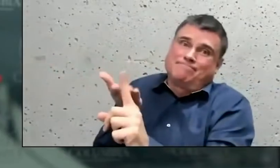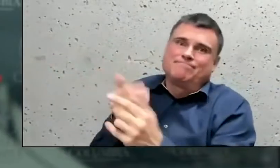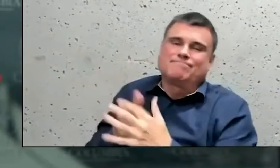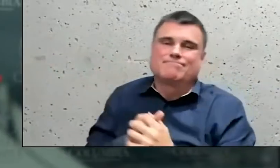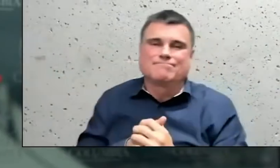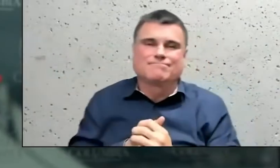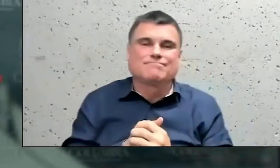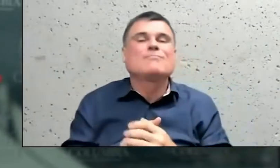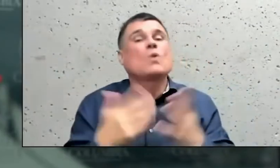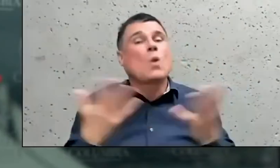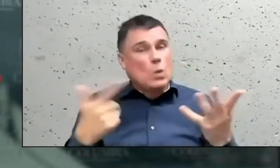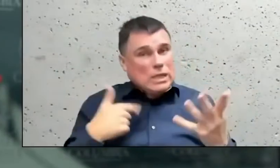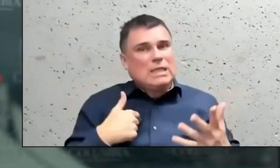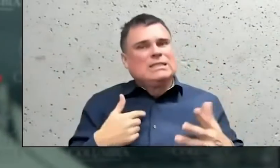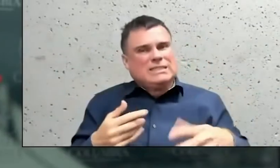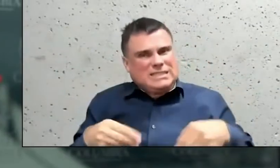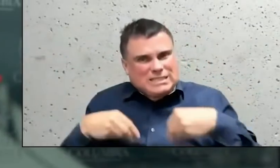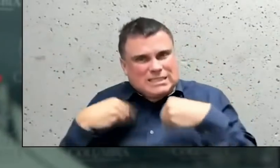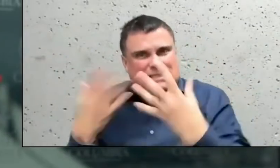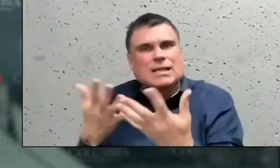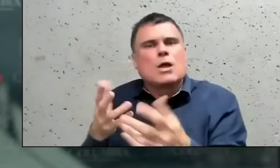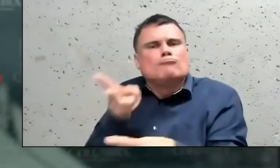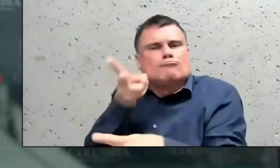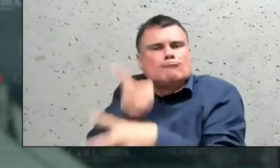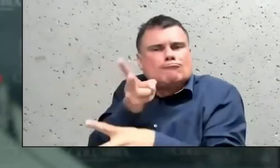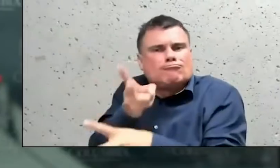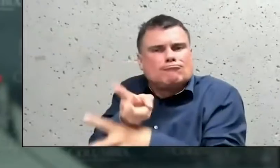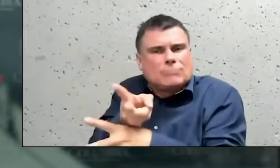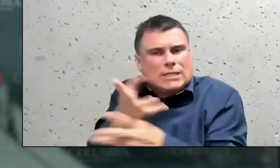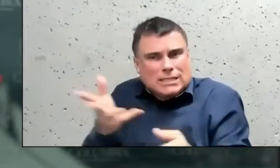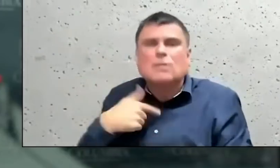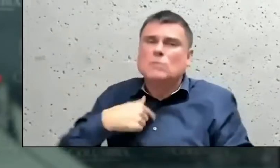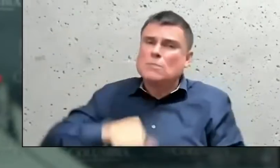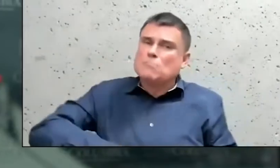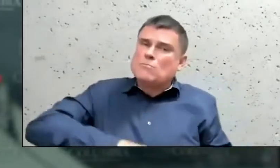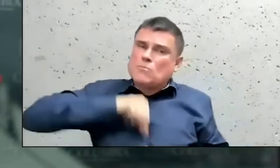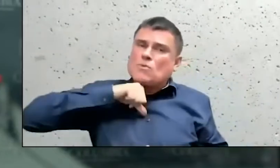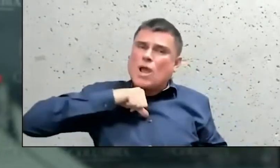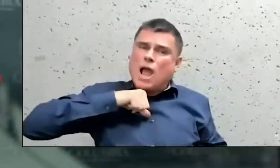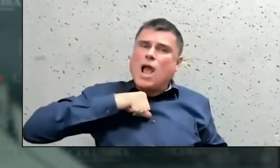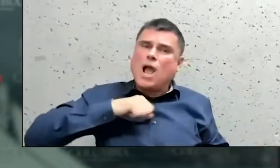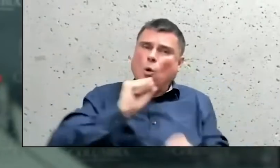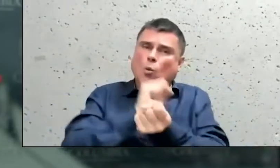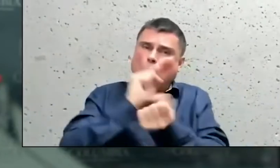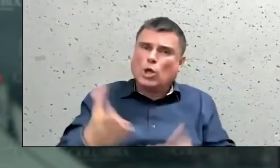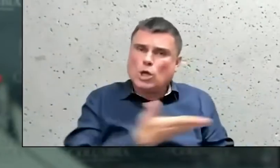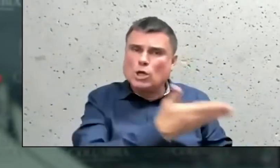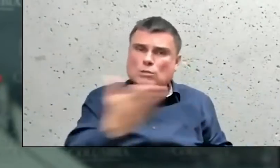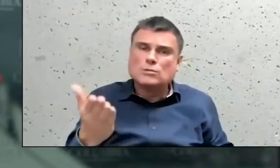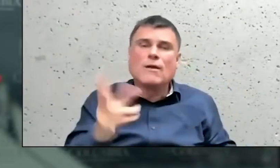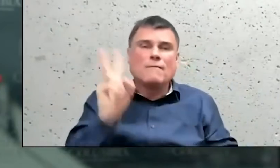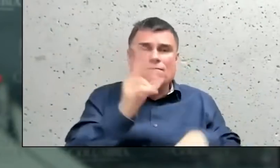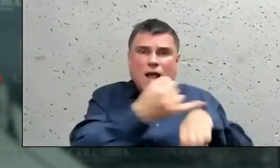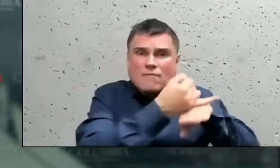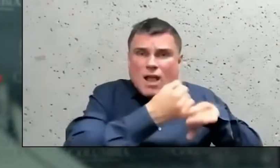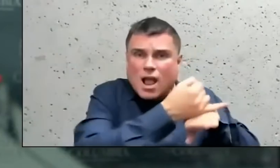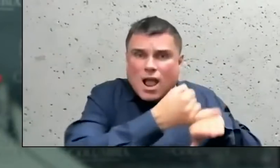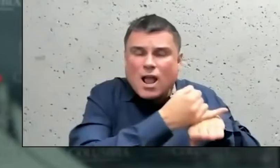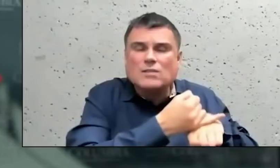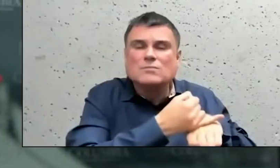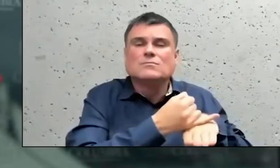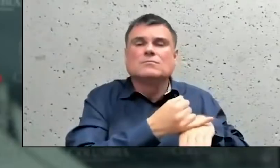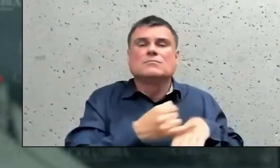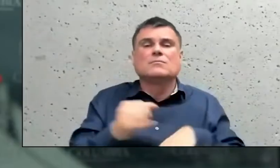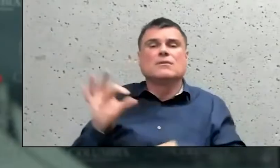everybody. I am proud of our healthcare workers on Vancouver Island and Fraser Health, in Interior Health, in Vancouver Coastal Health, and of course in Northern